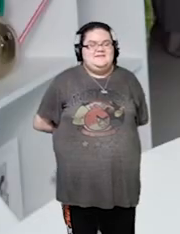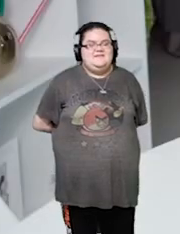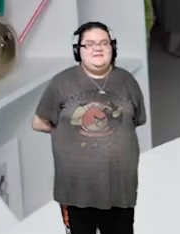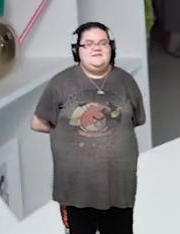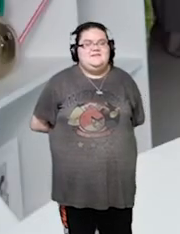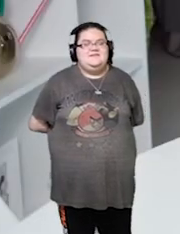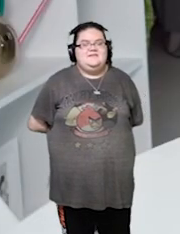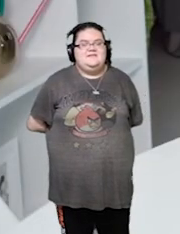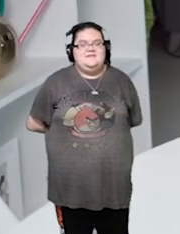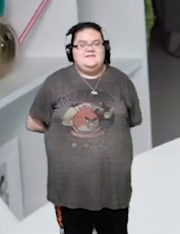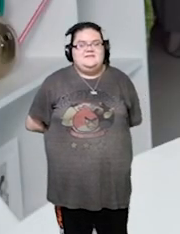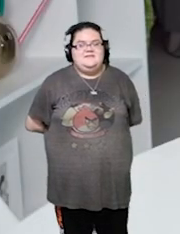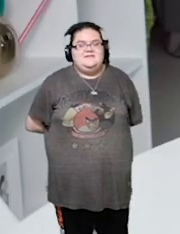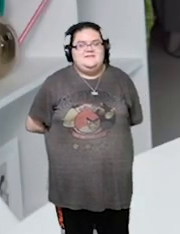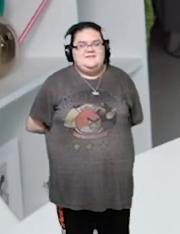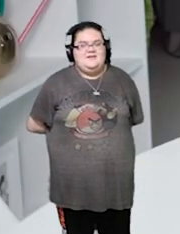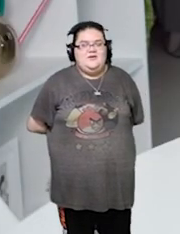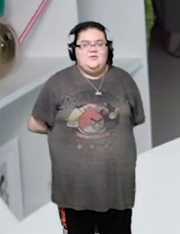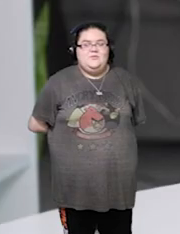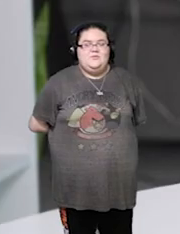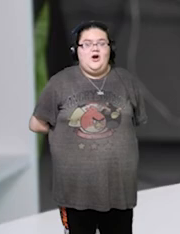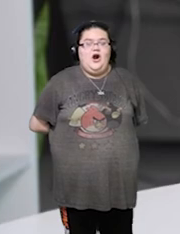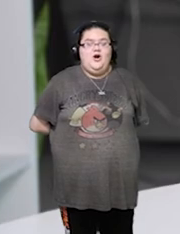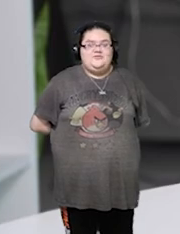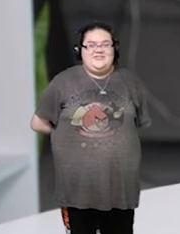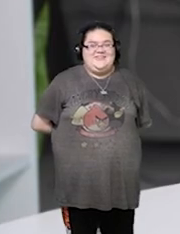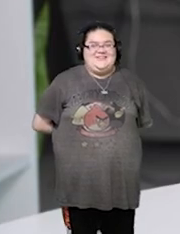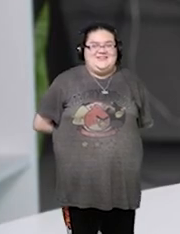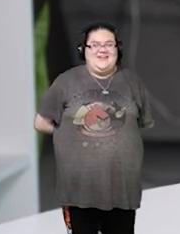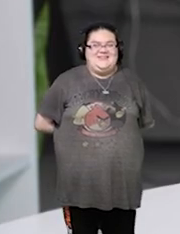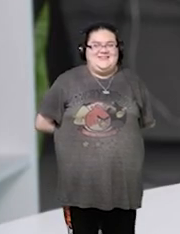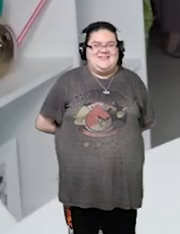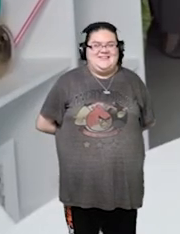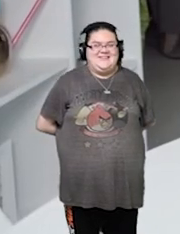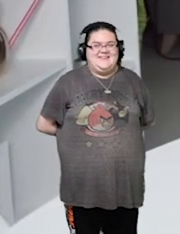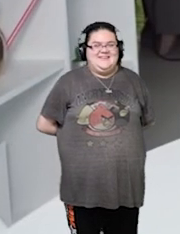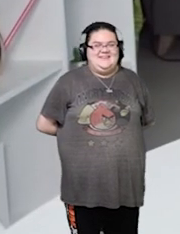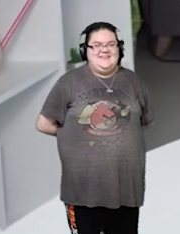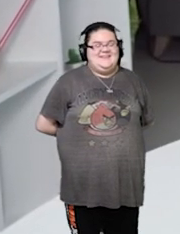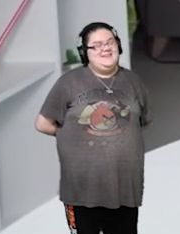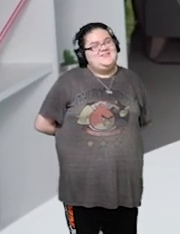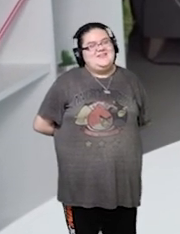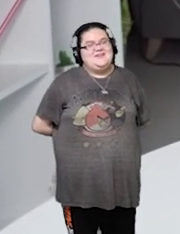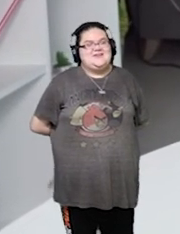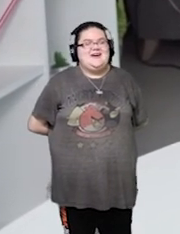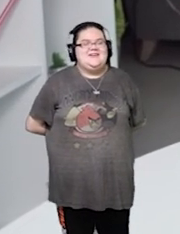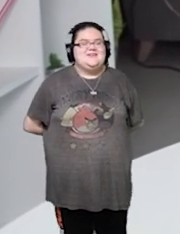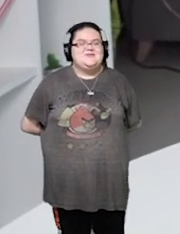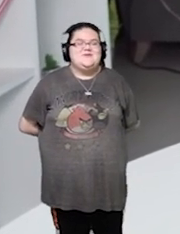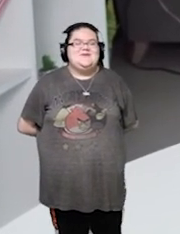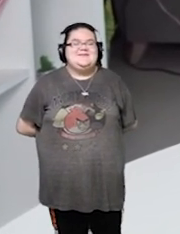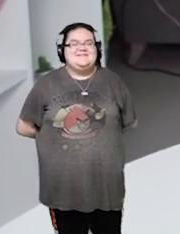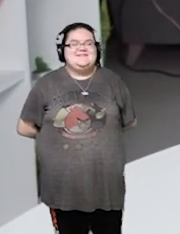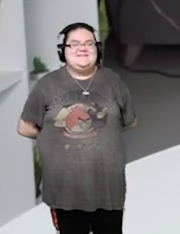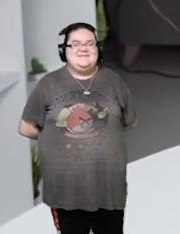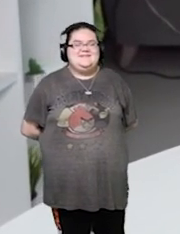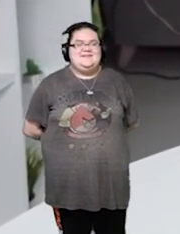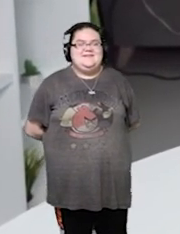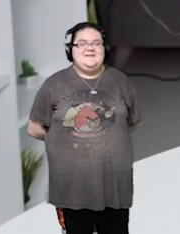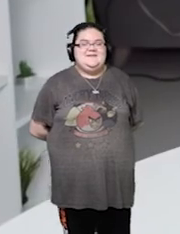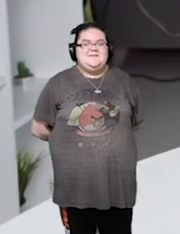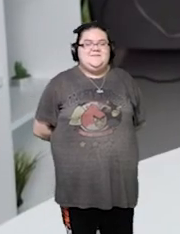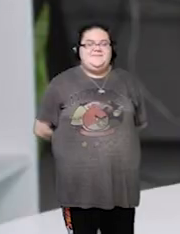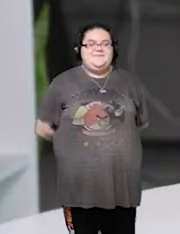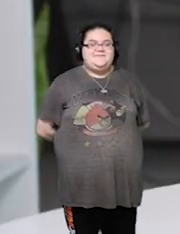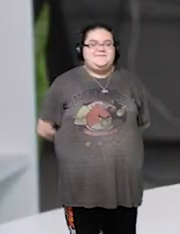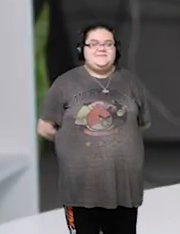That's a little bit more than your rolling. Oh no. 10. Oh. 10. Oh, for a Jesus. Master. It's quite cool though. It is cool. I'll do that on my watch all